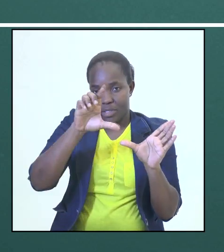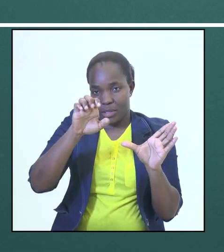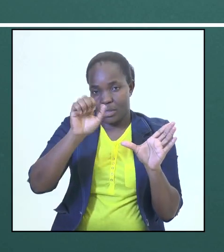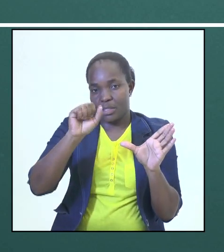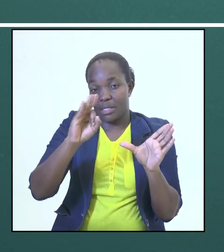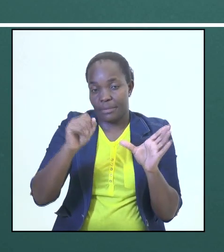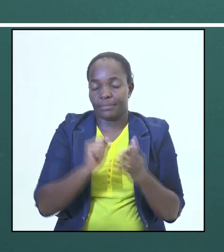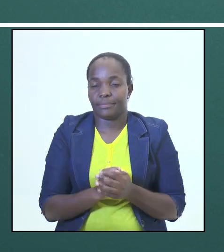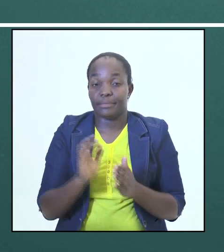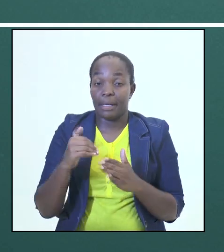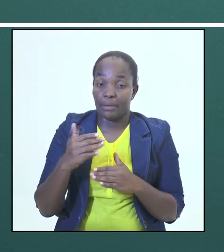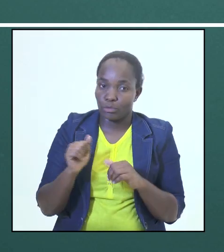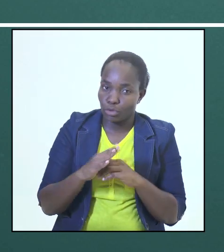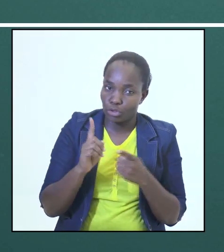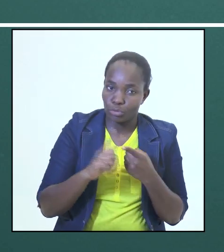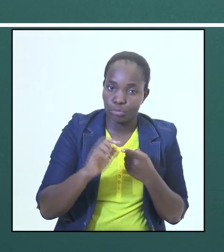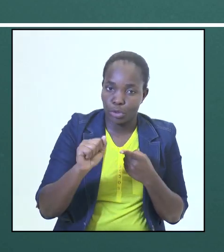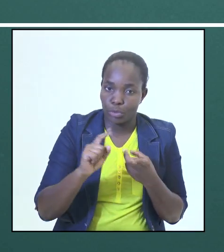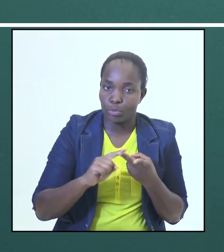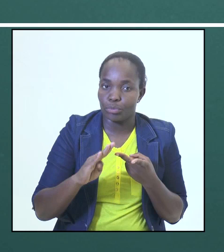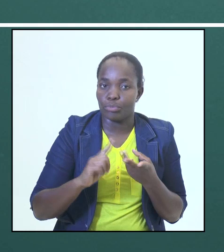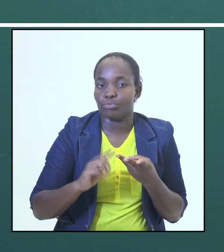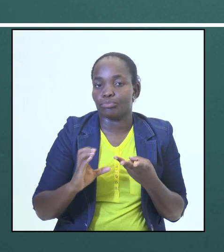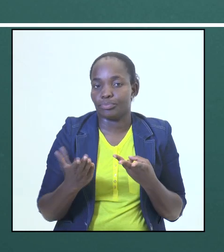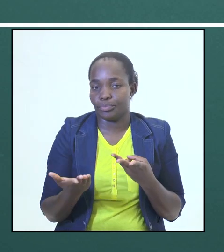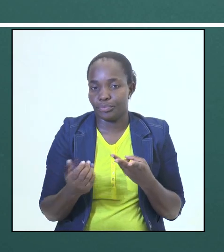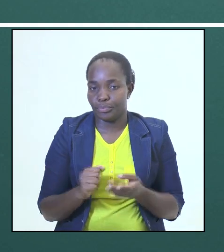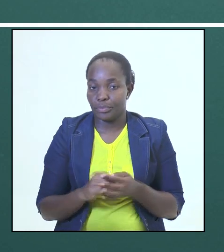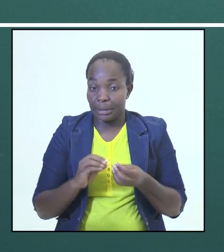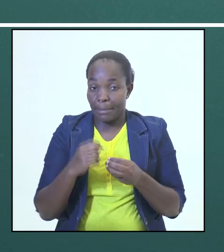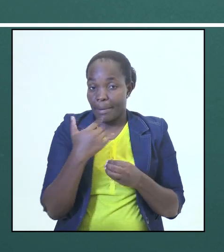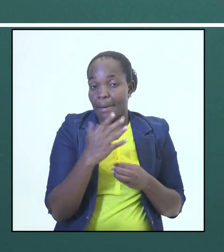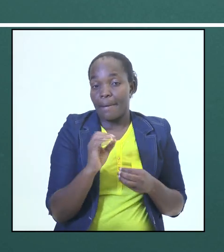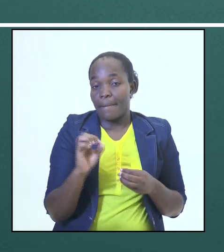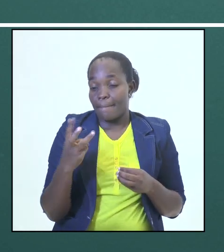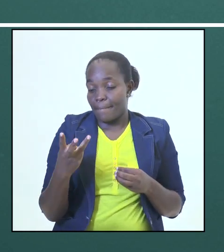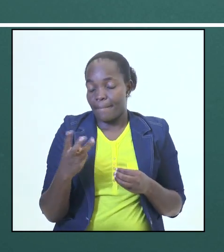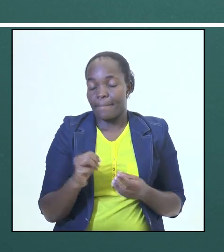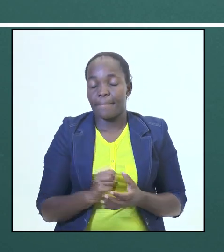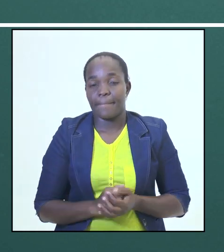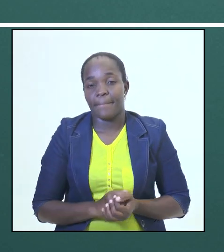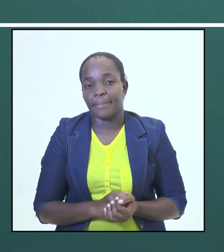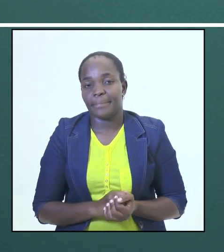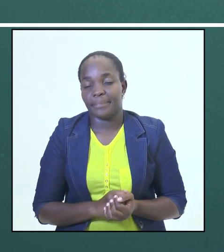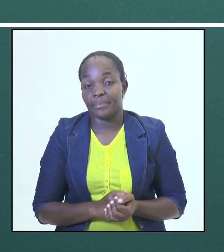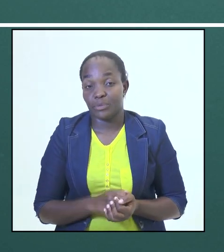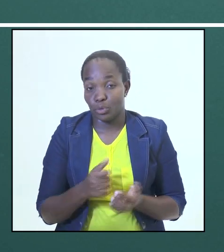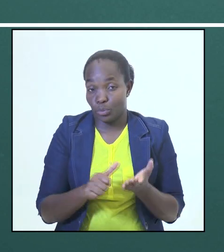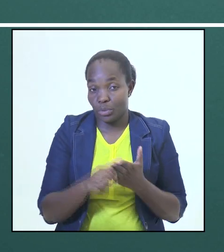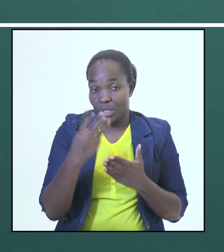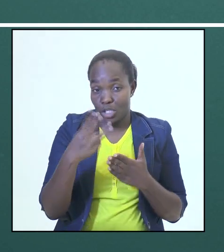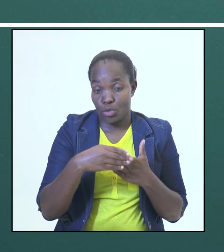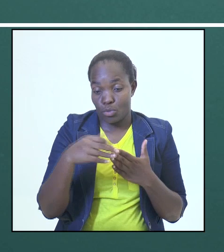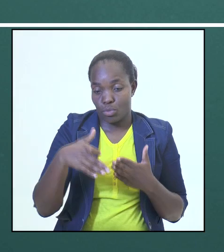your answer the option A, B, or C to the number 5003. One SMS costs